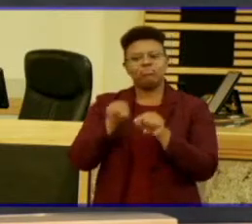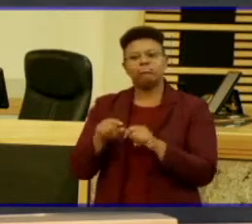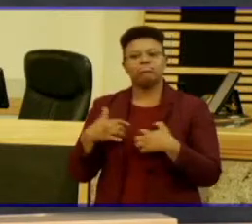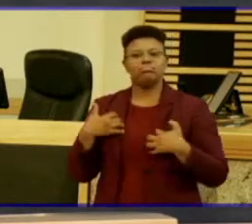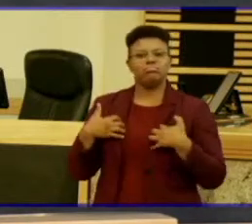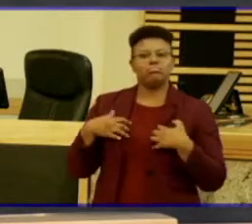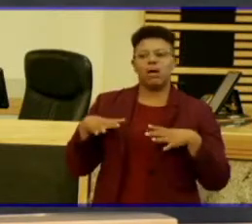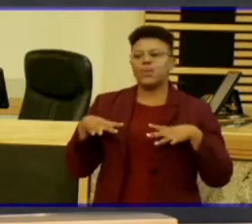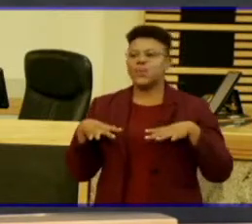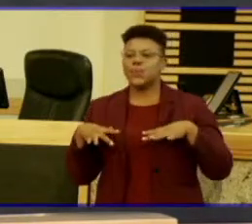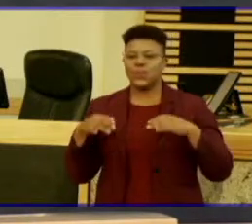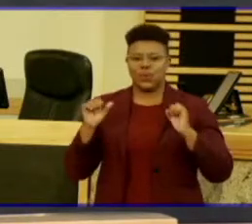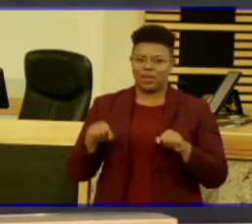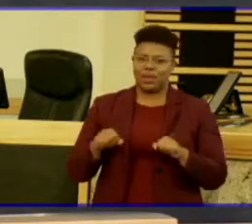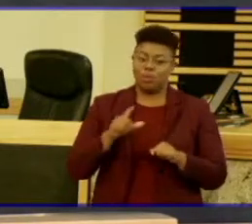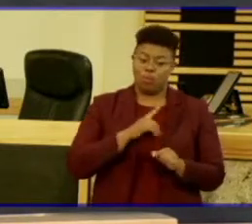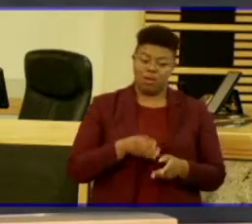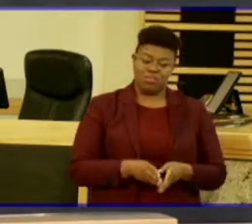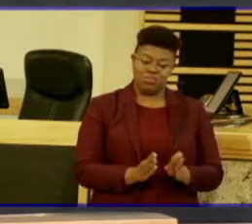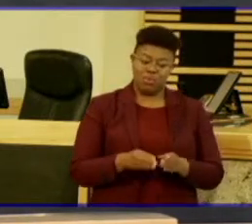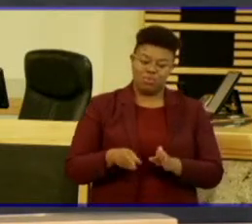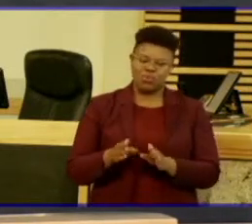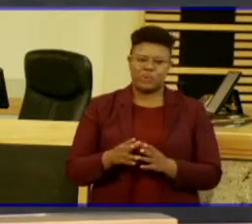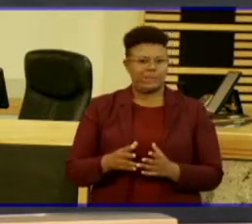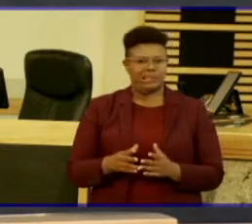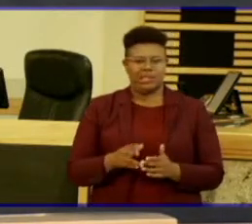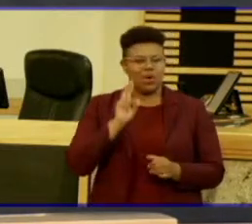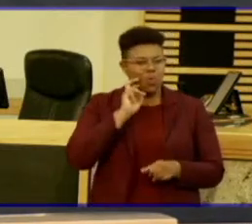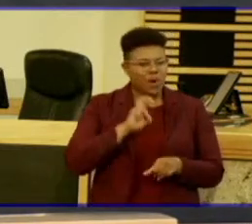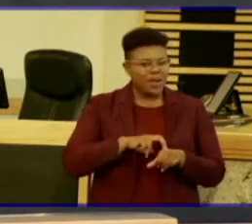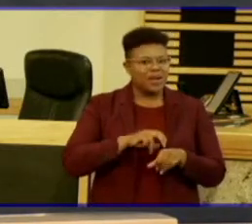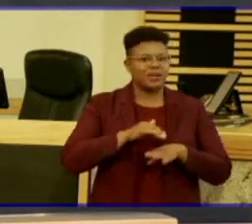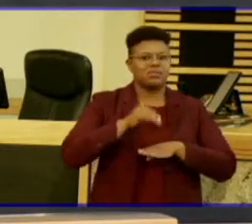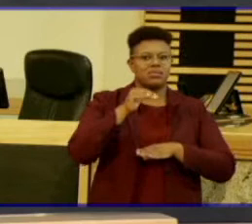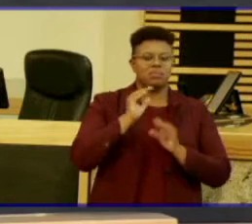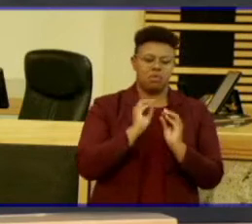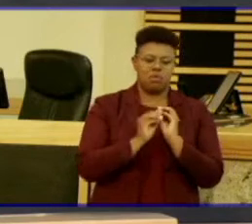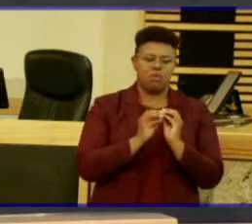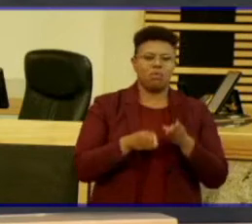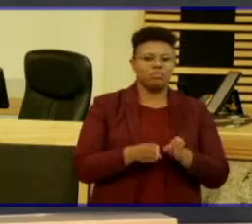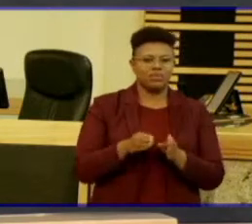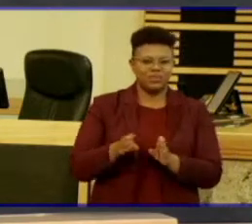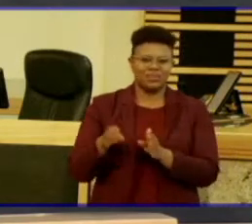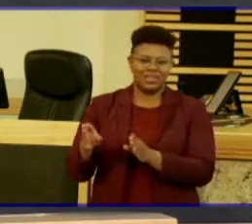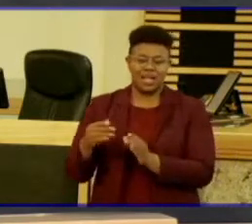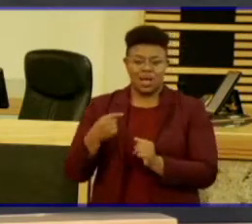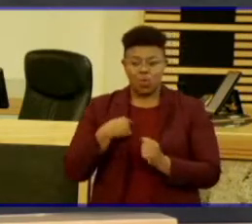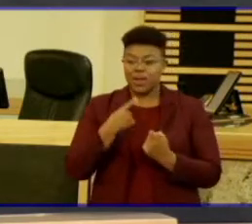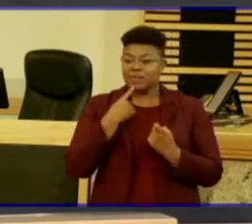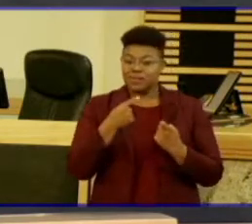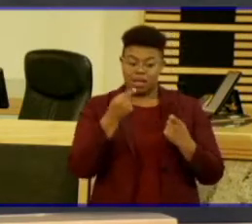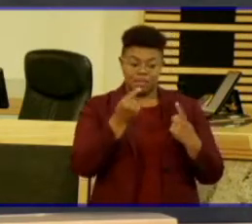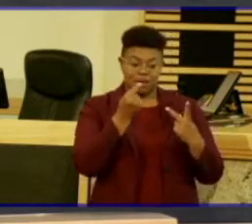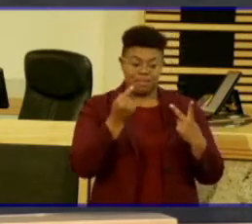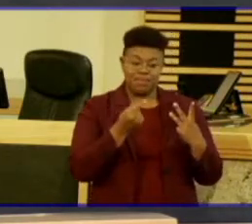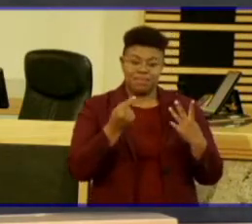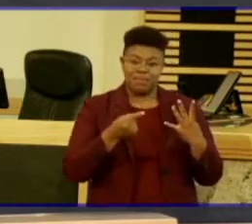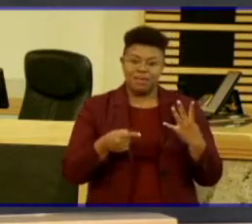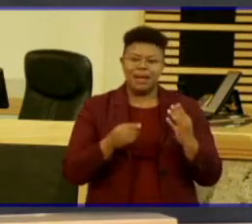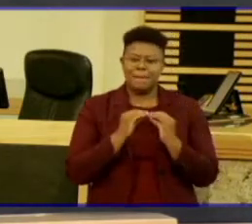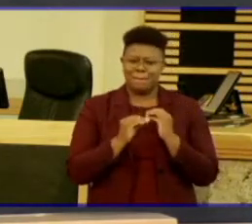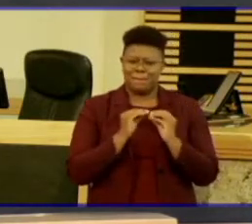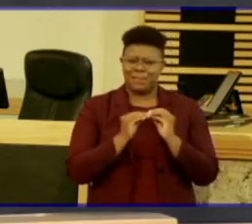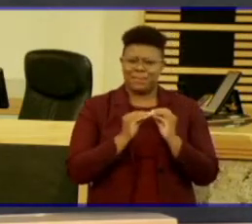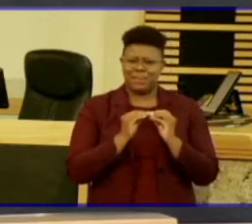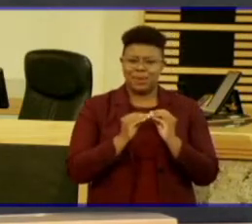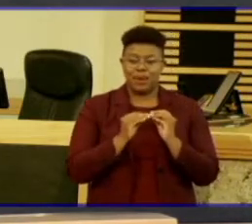wendlela ePhondweni unzima, sine backlog enkulu kodwa ezindlela sizikhankanyayo apha zindlela ezenziwayo zininzi